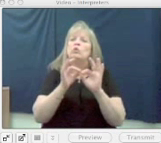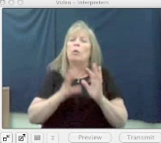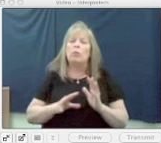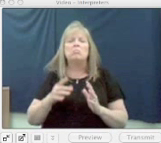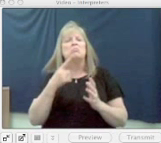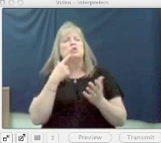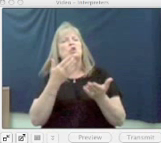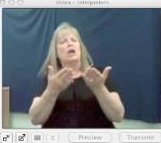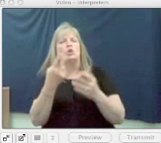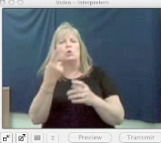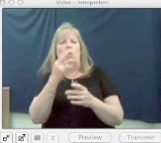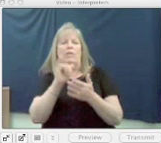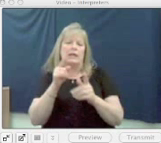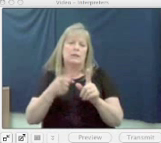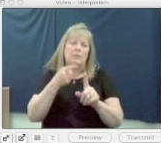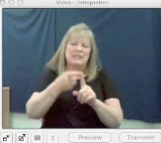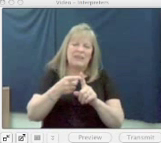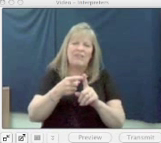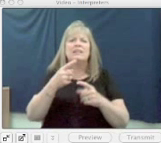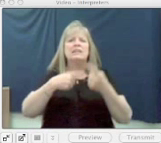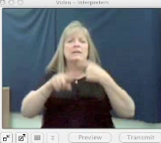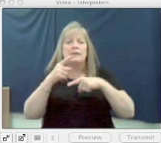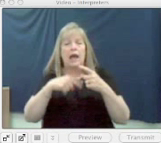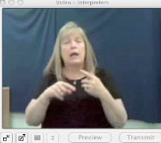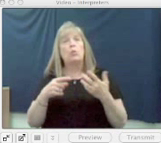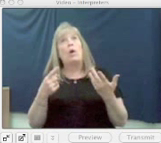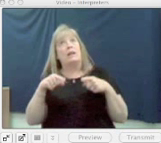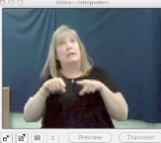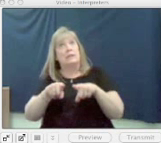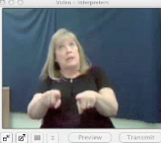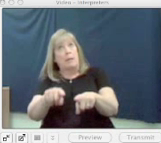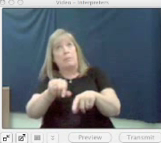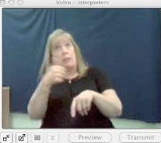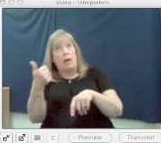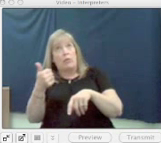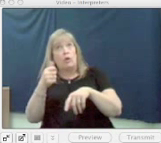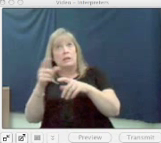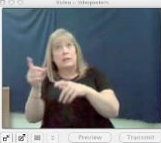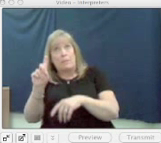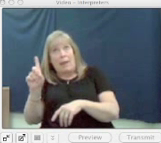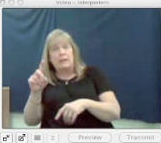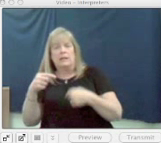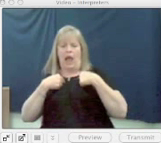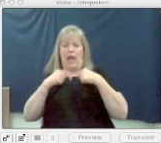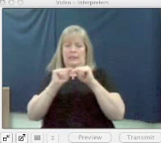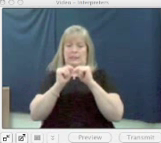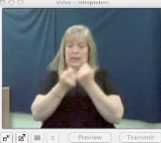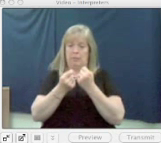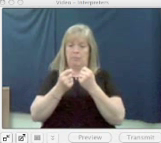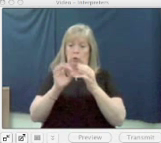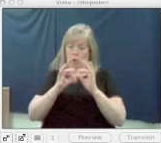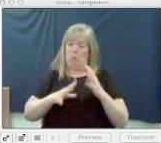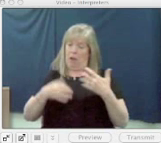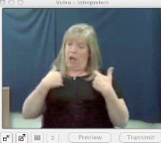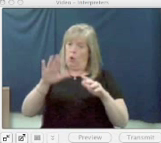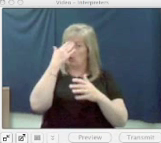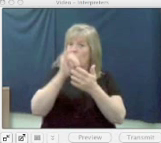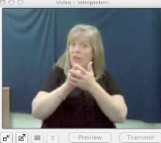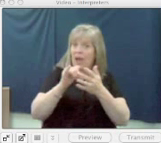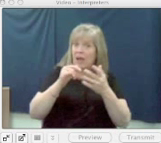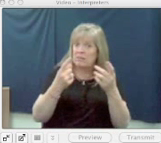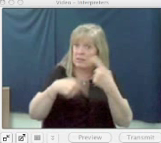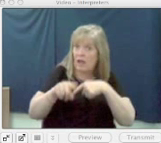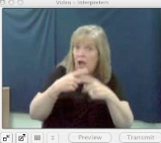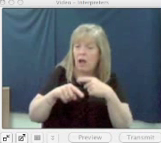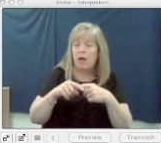Well, concurrent demands. Is it a sign I, as the team interpreter, already know? Is it a sign the deaf person is familiar or not familiar